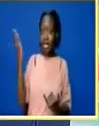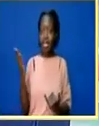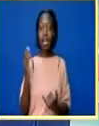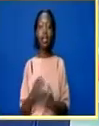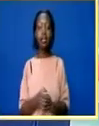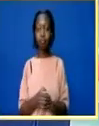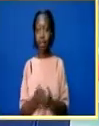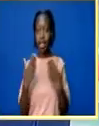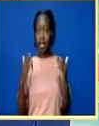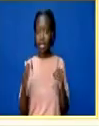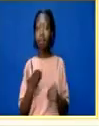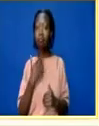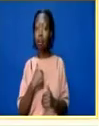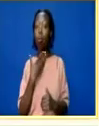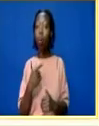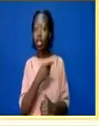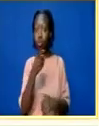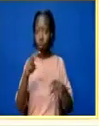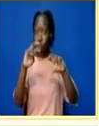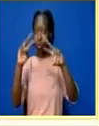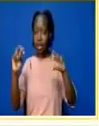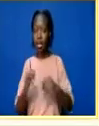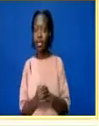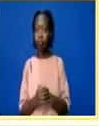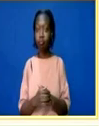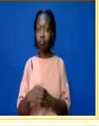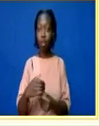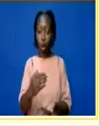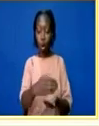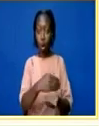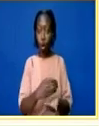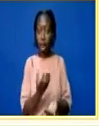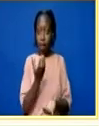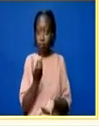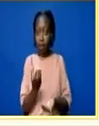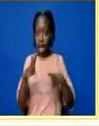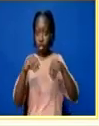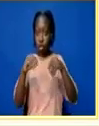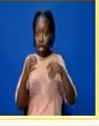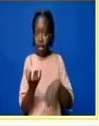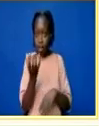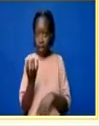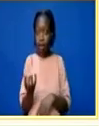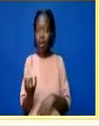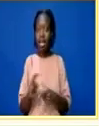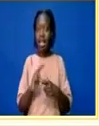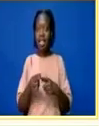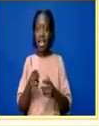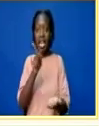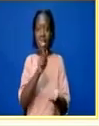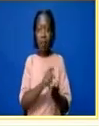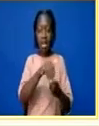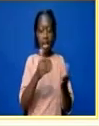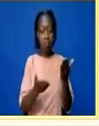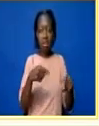One, collect a lump of soil. Okay. Yes. Get soil, put it in a basin. Mm-hmm. Put it somewhere. Now, when you say soil,